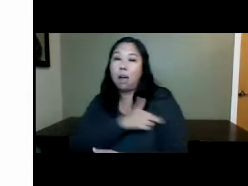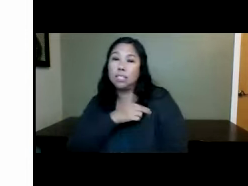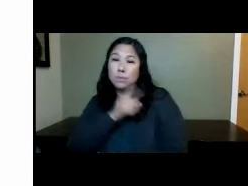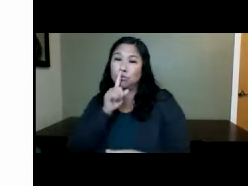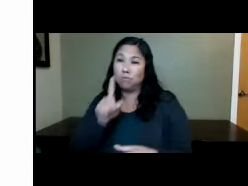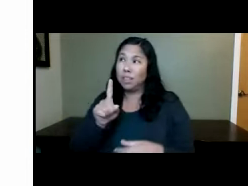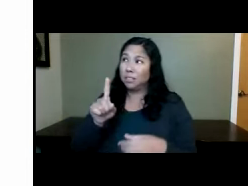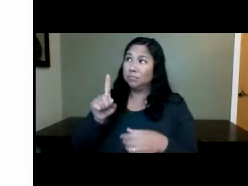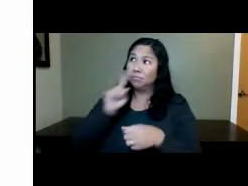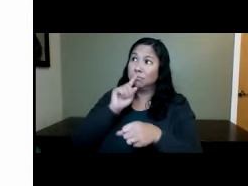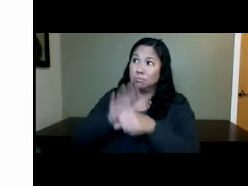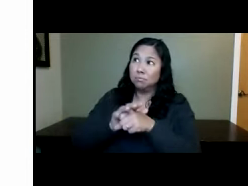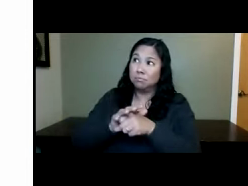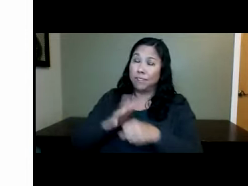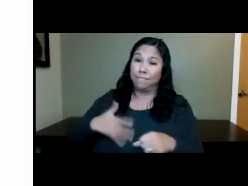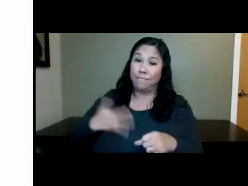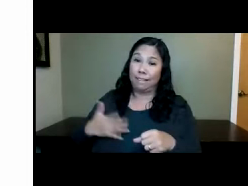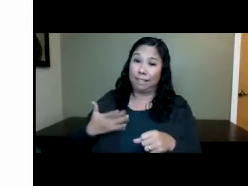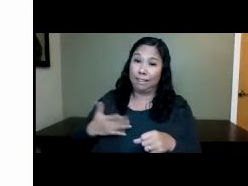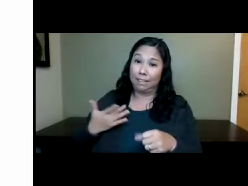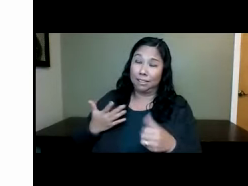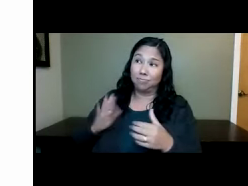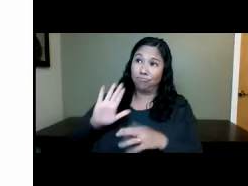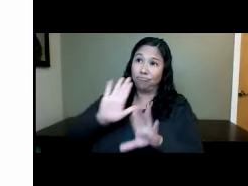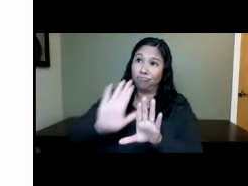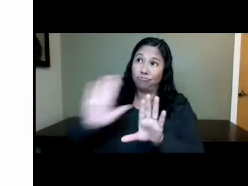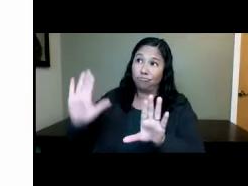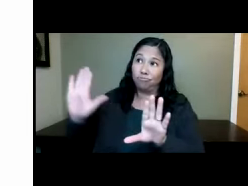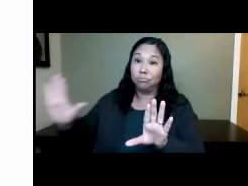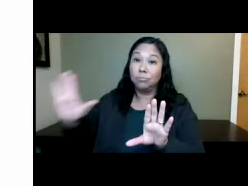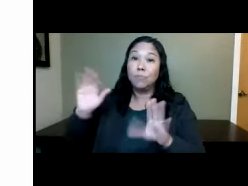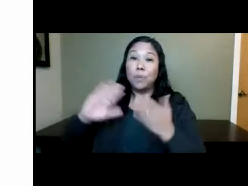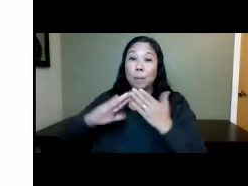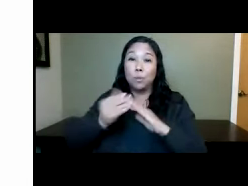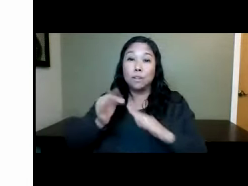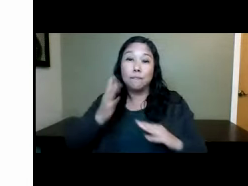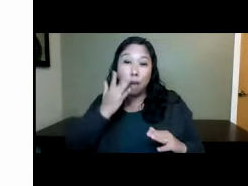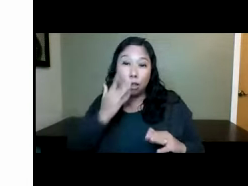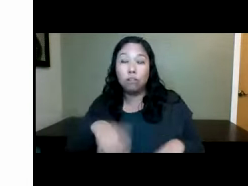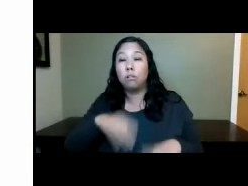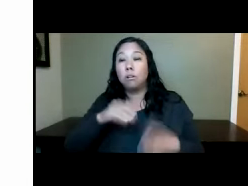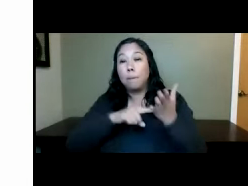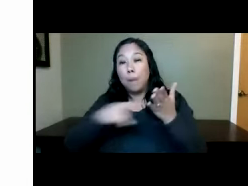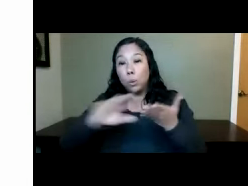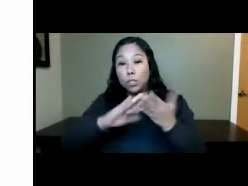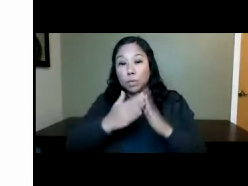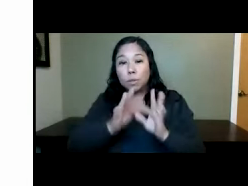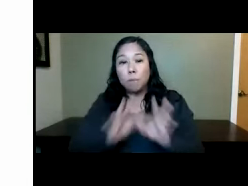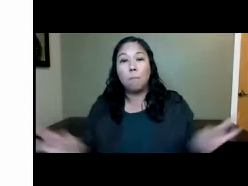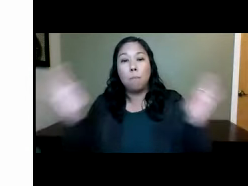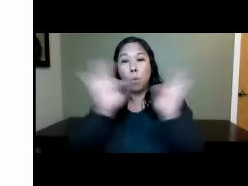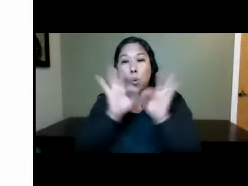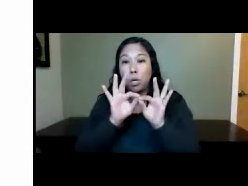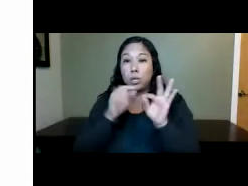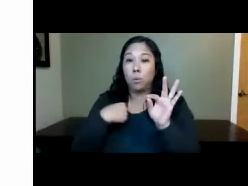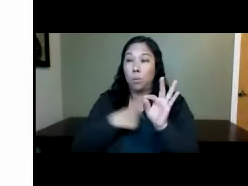sentiment. And I think that, as communities of color, minority communities, it's important that we ask these